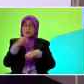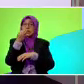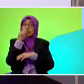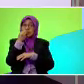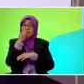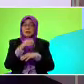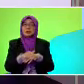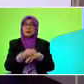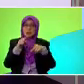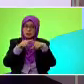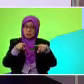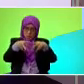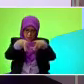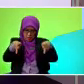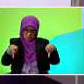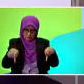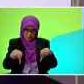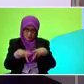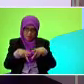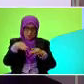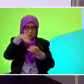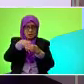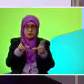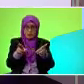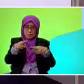room temperature. You will see that it will turn